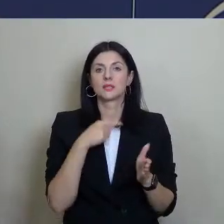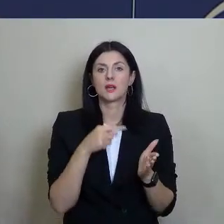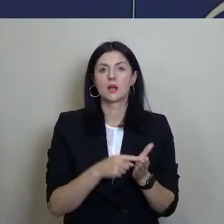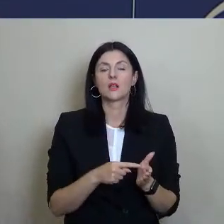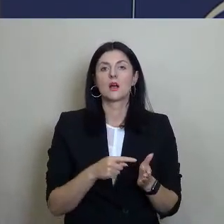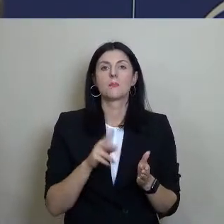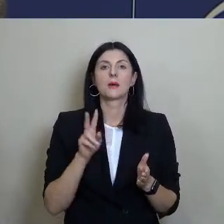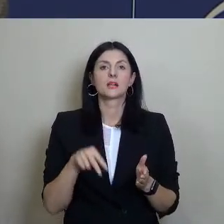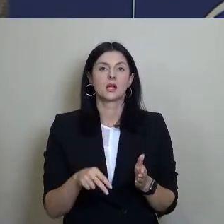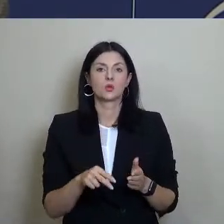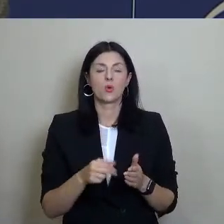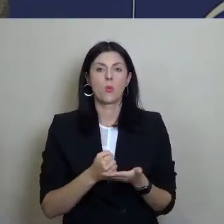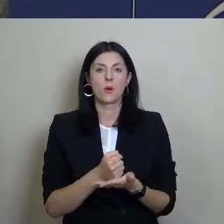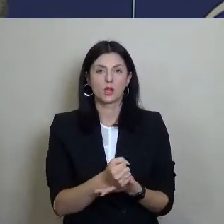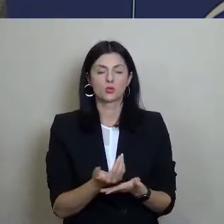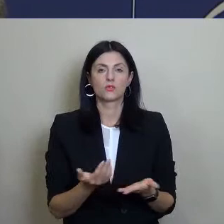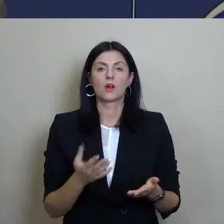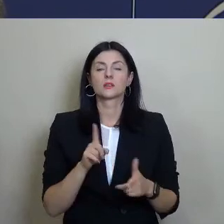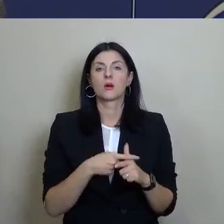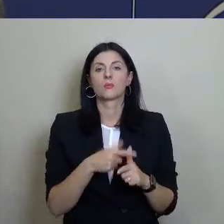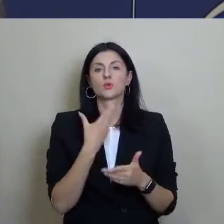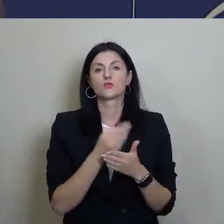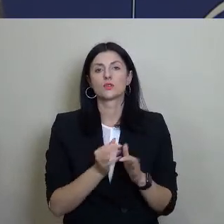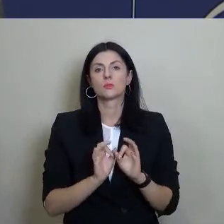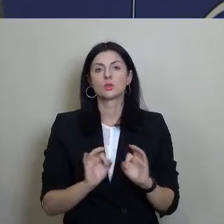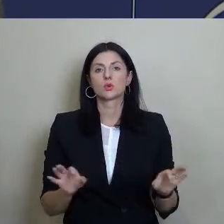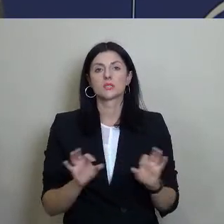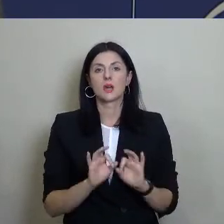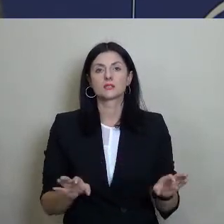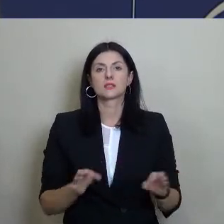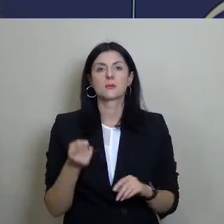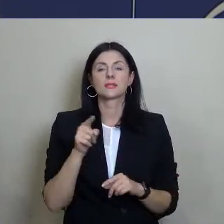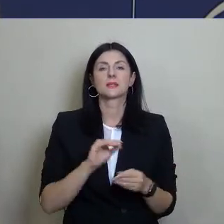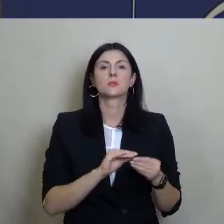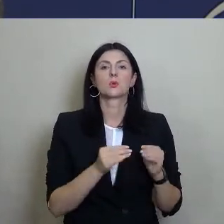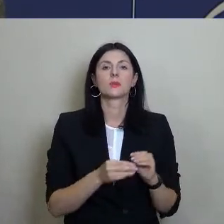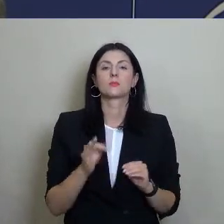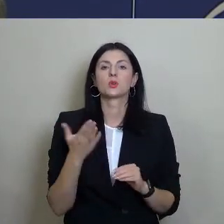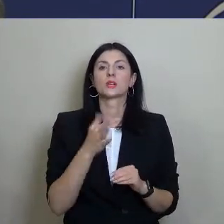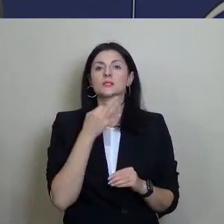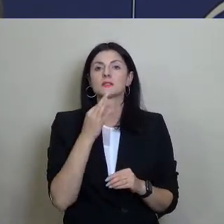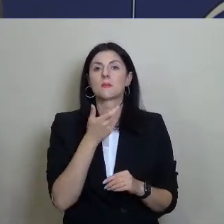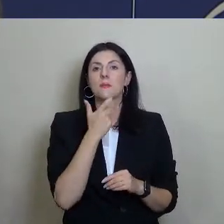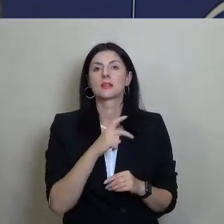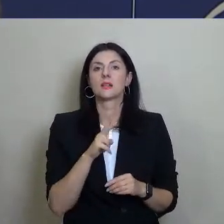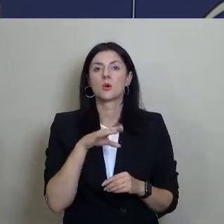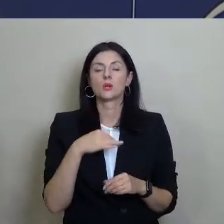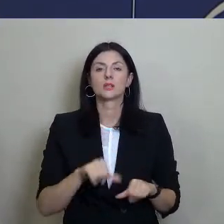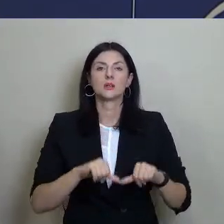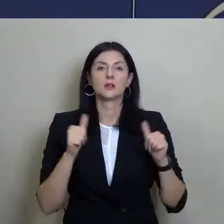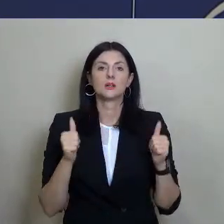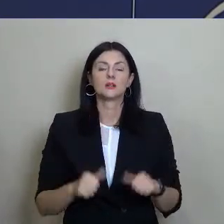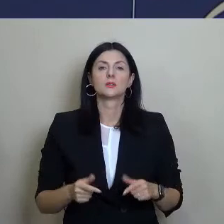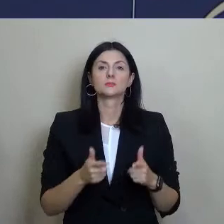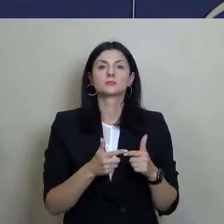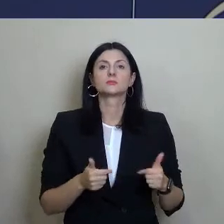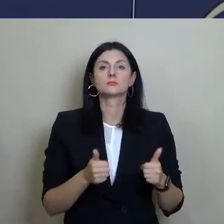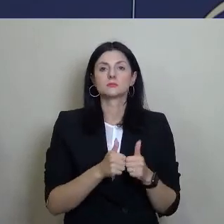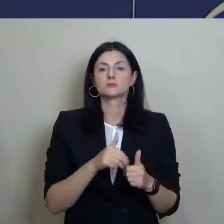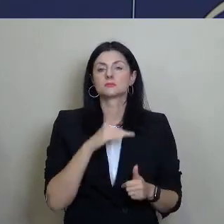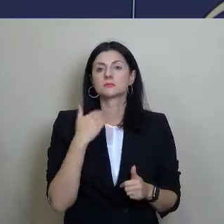explanation on the parallel running or the issues